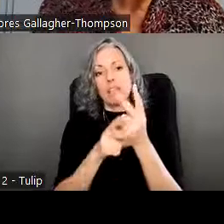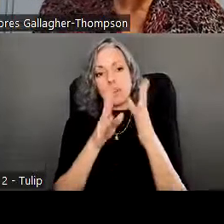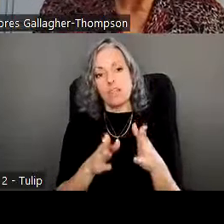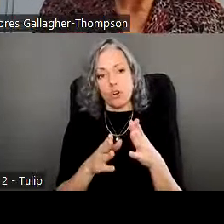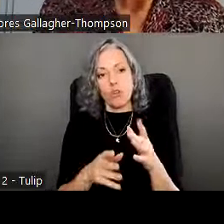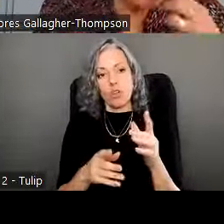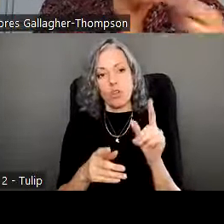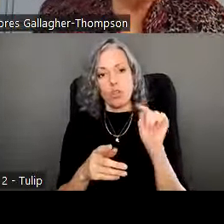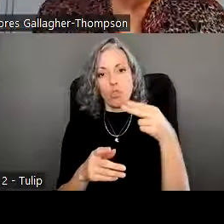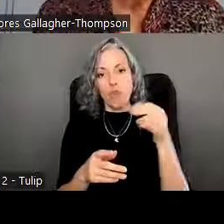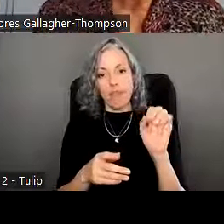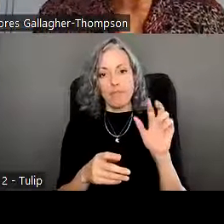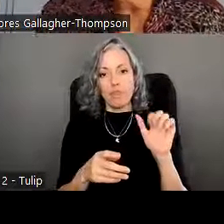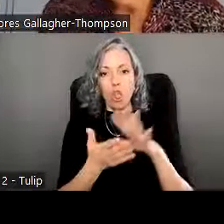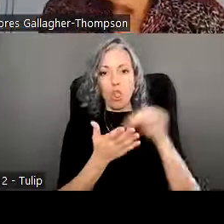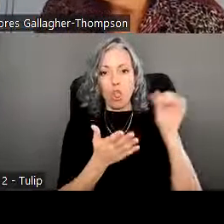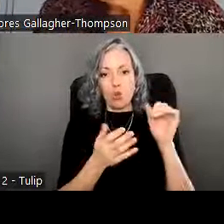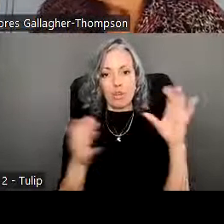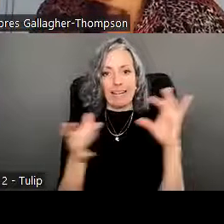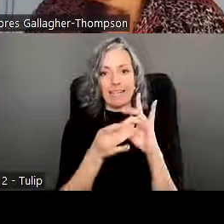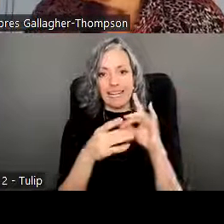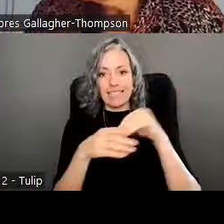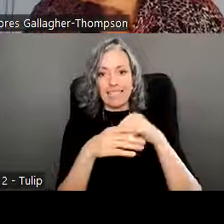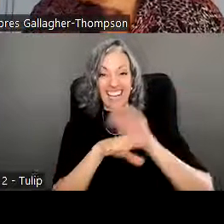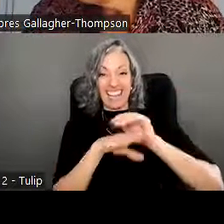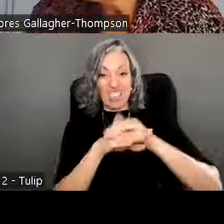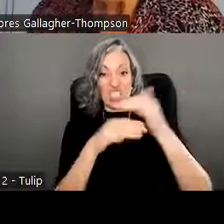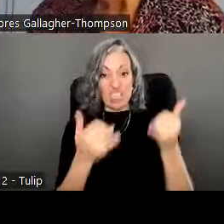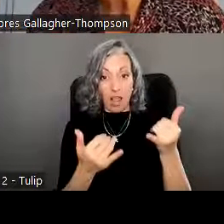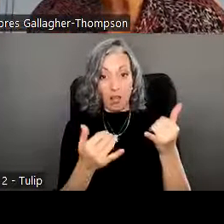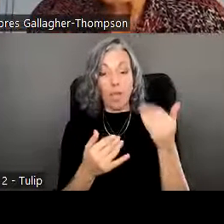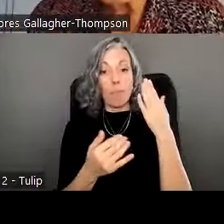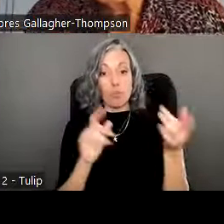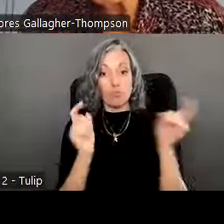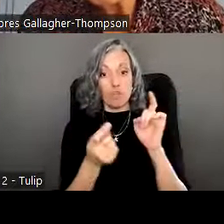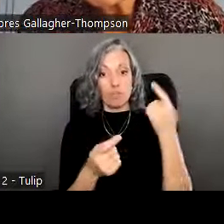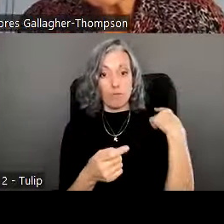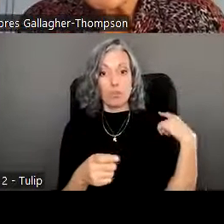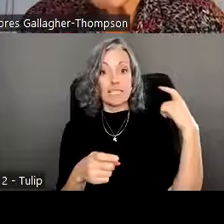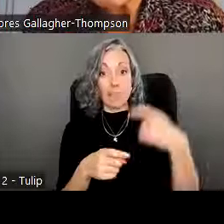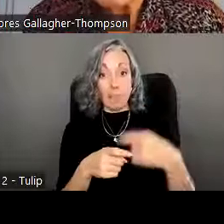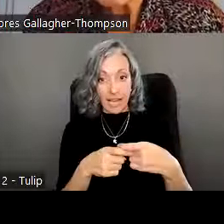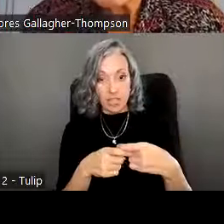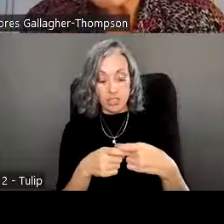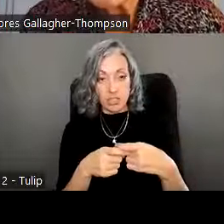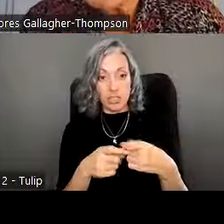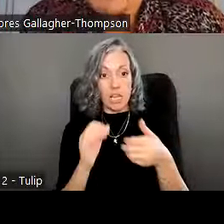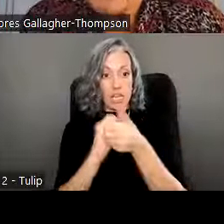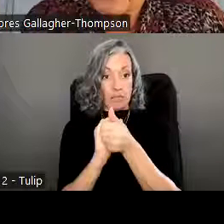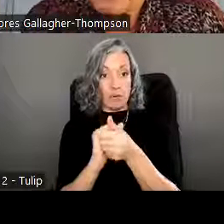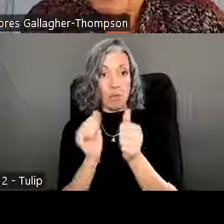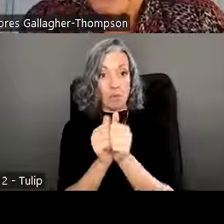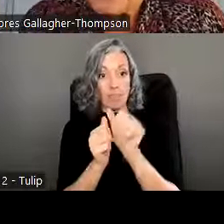Learn, and Connect is in English right now, but it's being culturally adapted for Spanish in collaboration with the